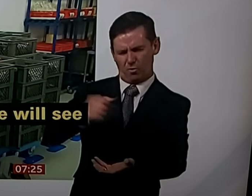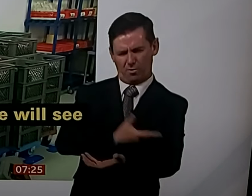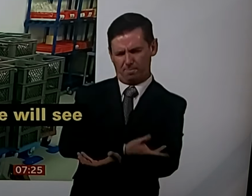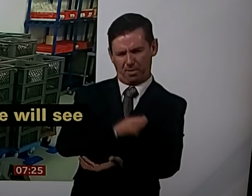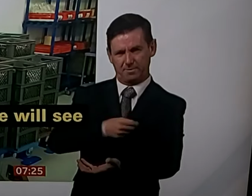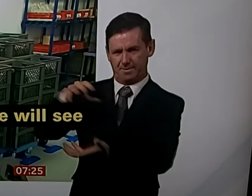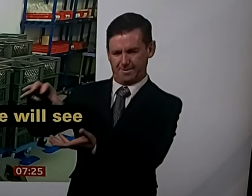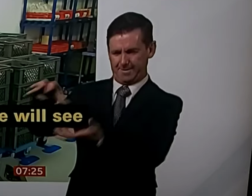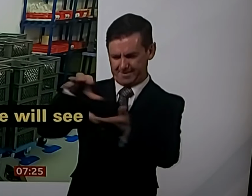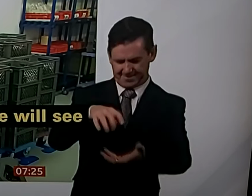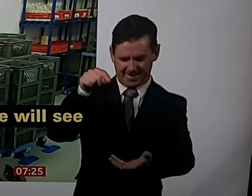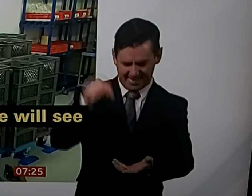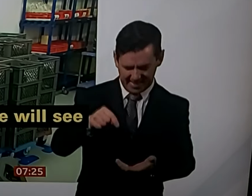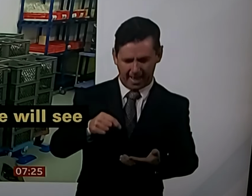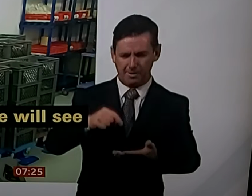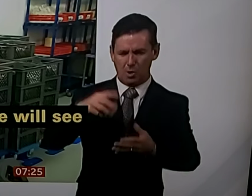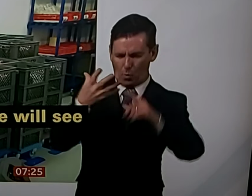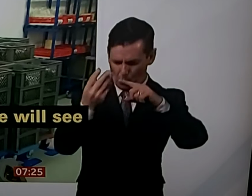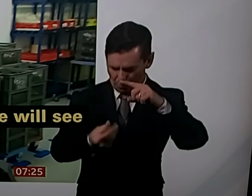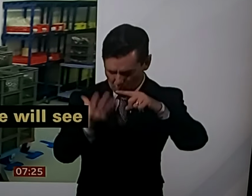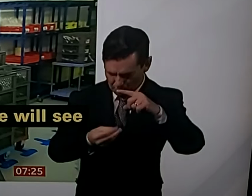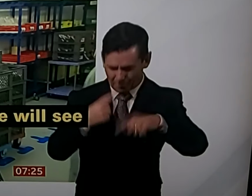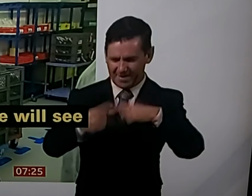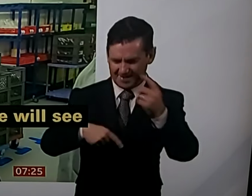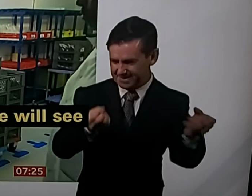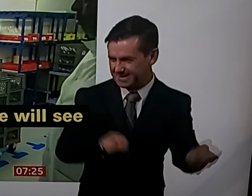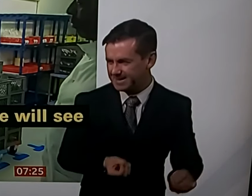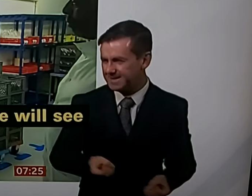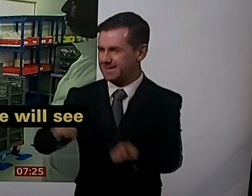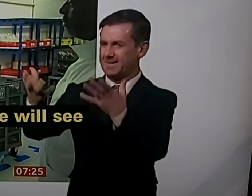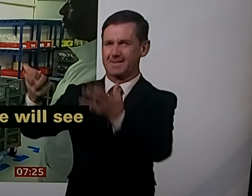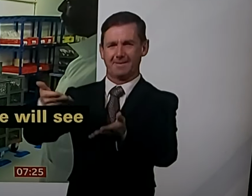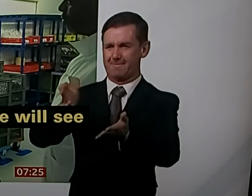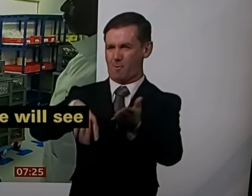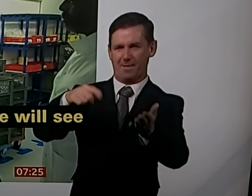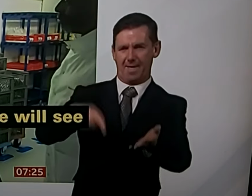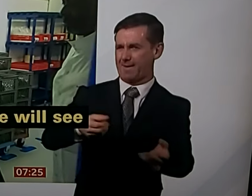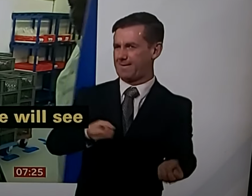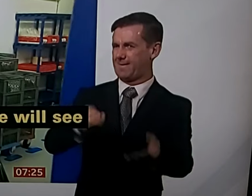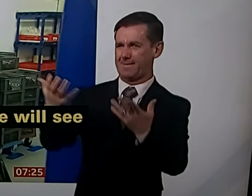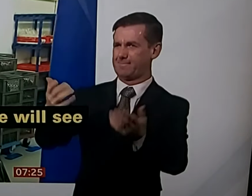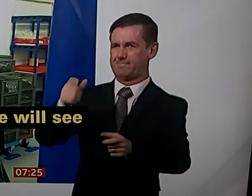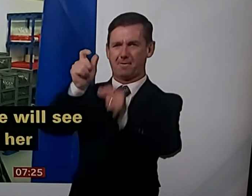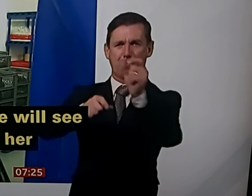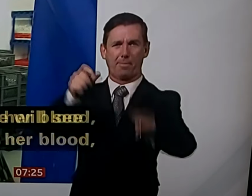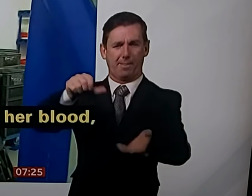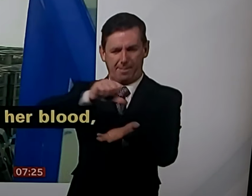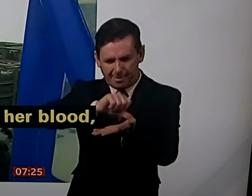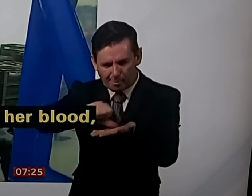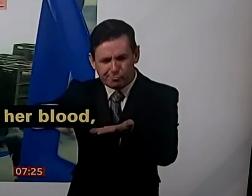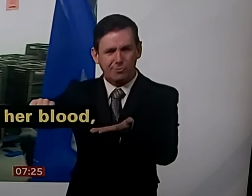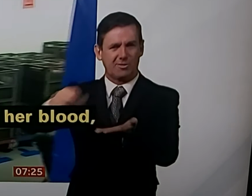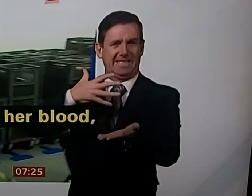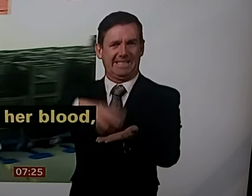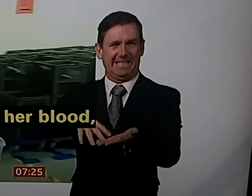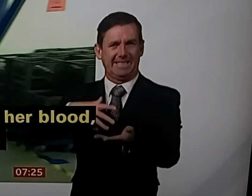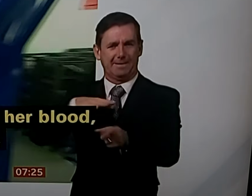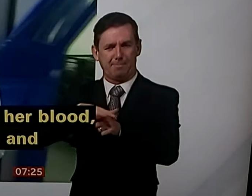journey as it leaves here and goes out to somebody who desperately needs it. So yes, we're here, we're